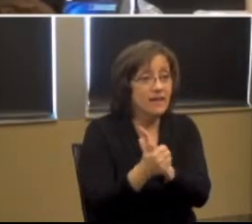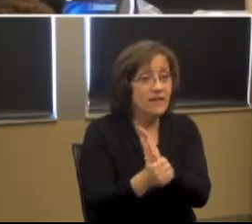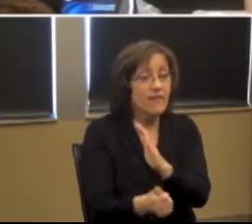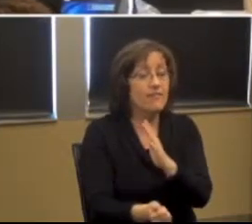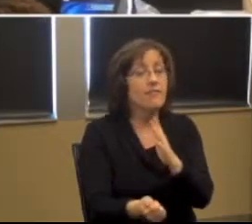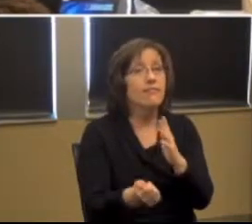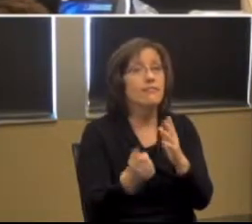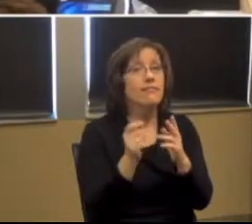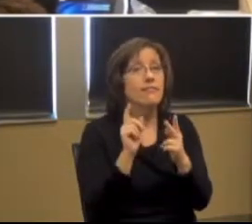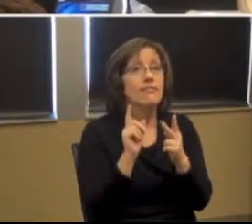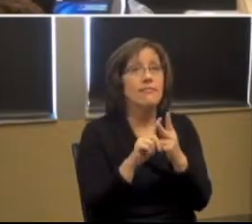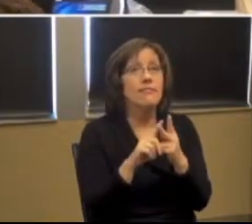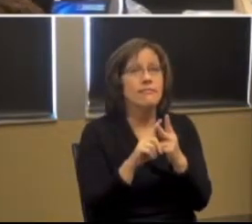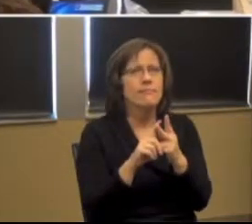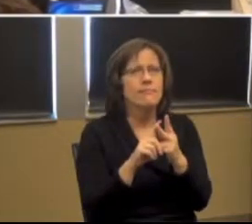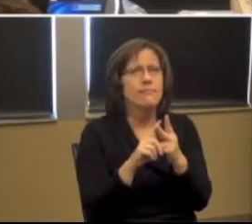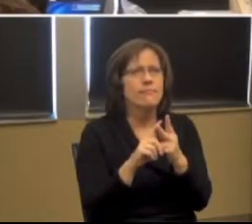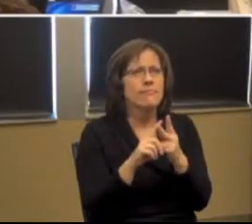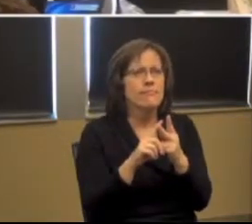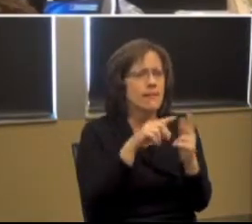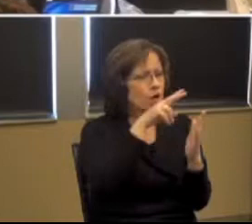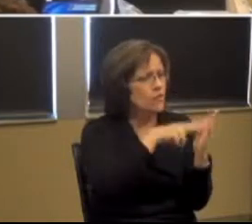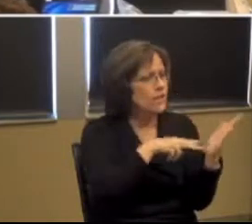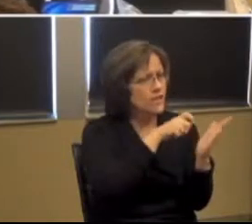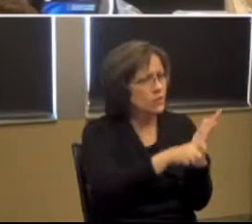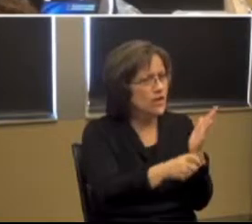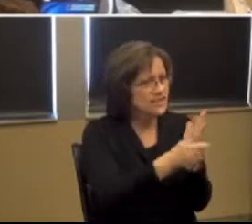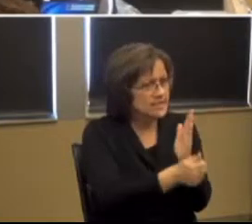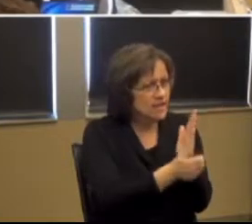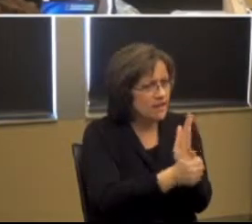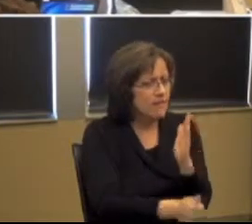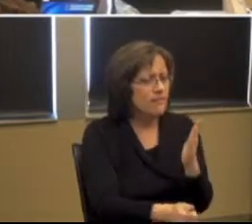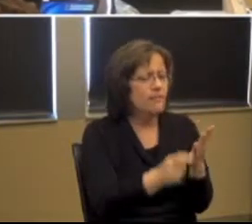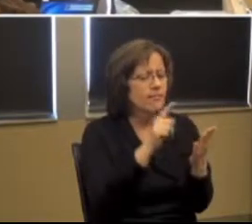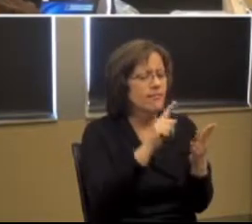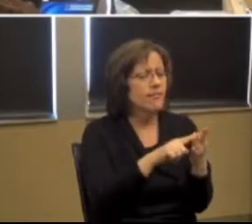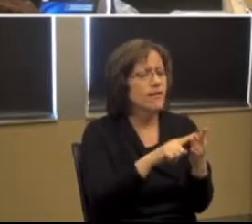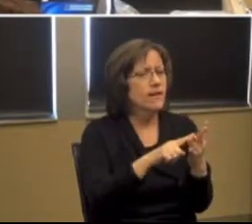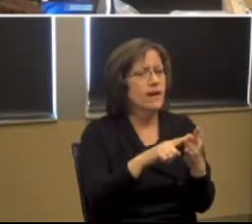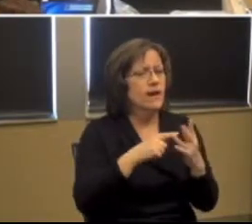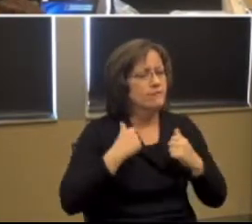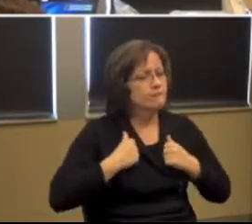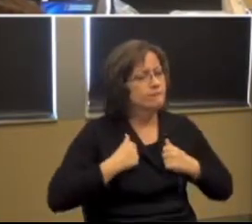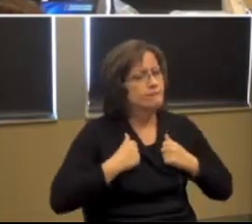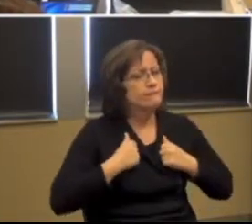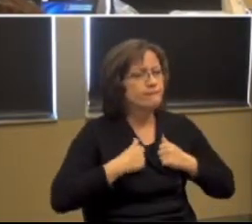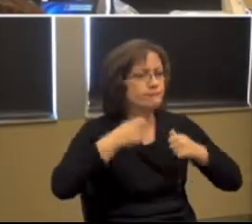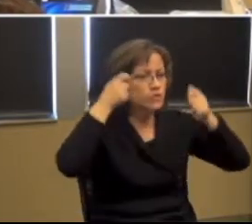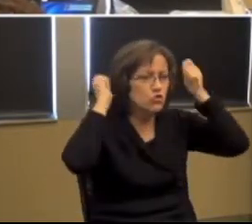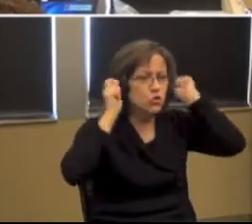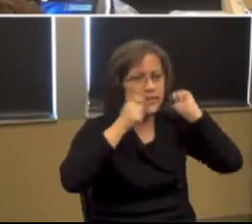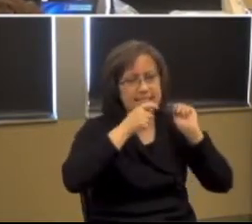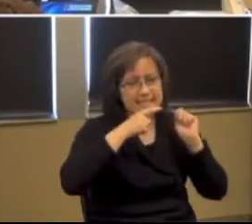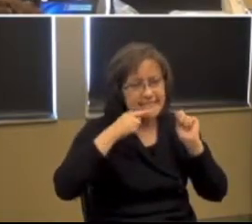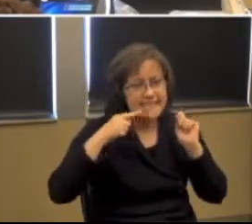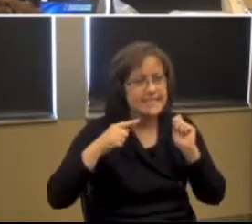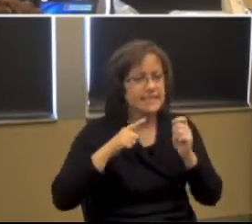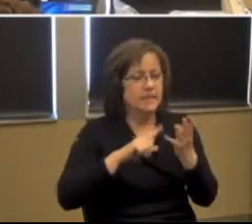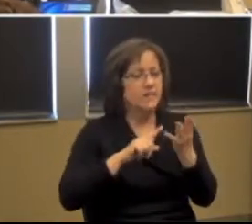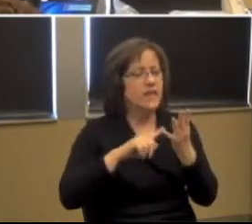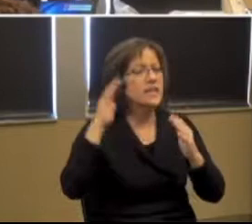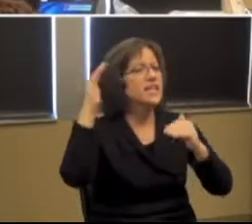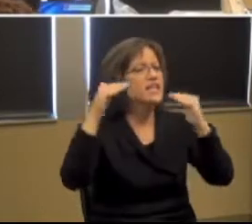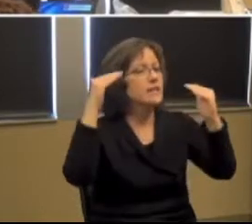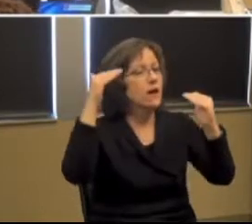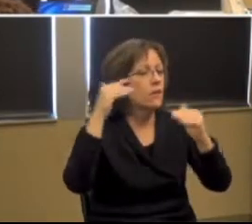it focuses on literacy skills, hygiene, grooming, and then there's an adult one. And